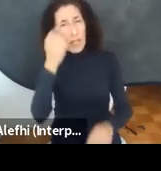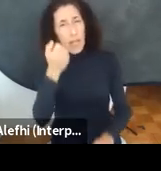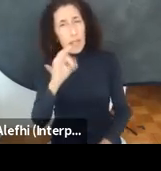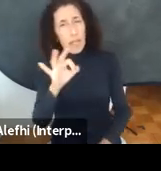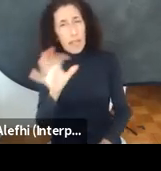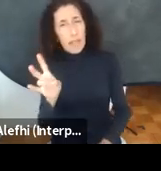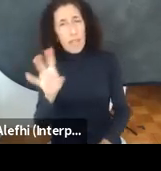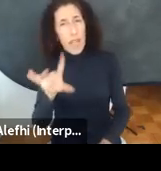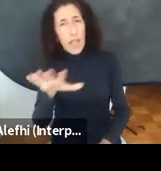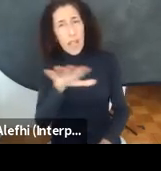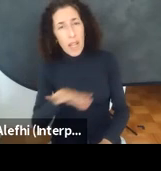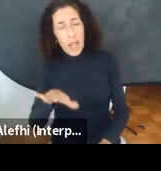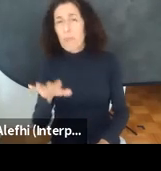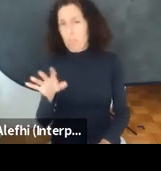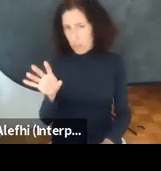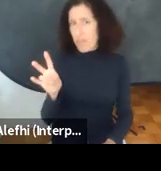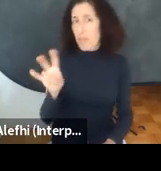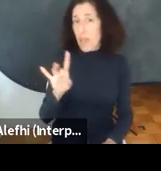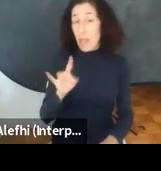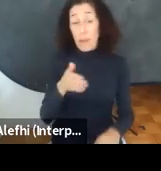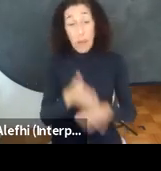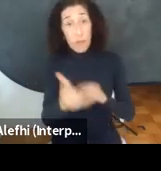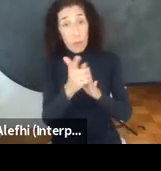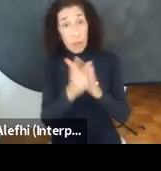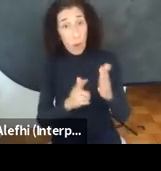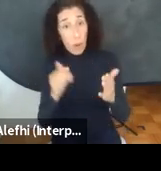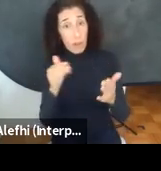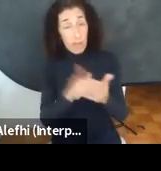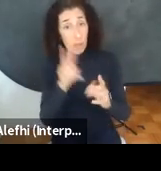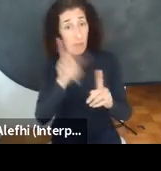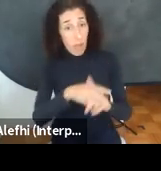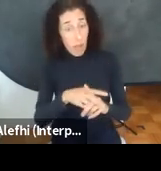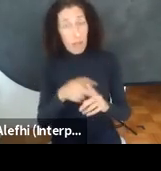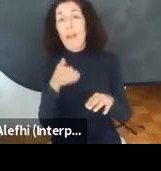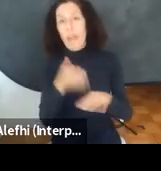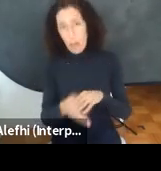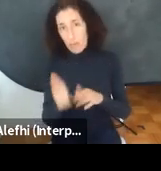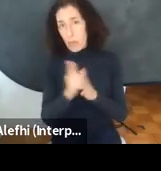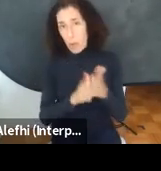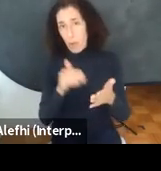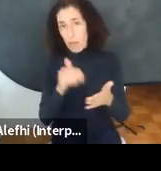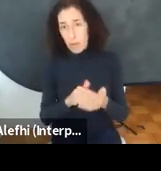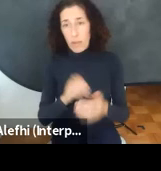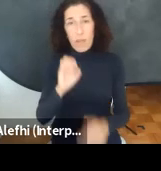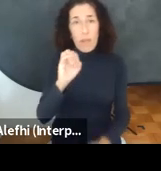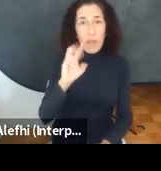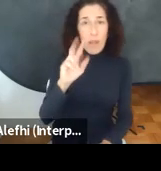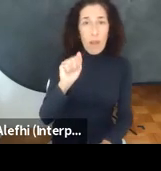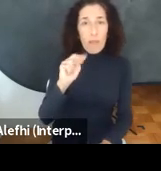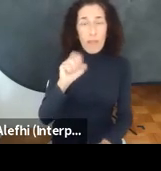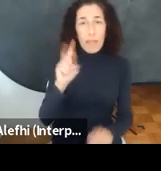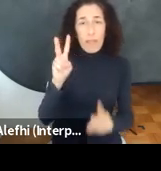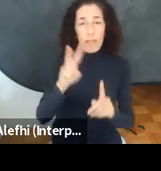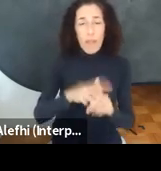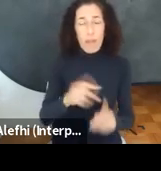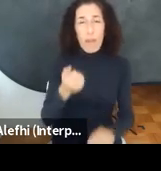1978. 78. Yeah. Was it after the lawsuit was filed? After the law, yeah. Okay, yeah. So Evans was filed, I think, in 1976. So